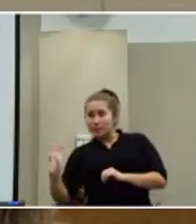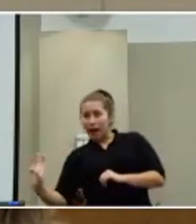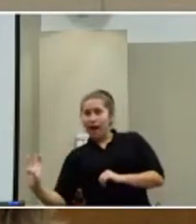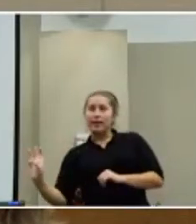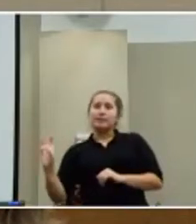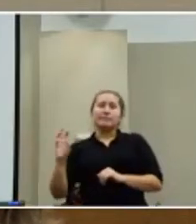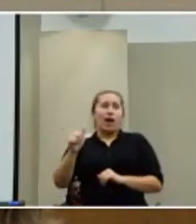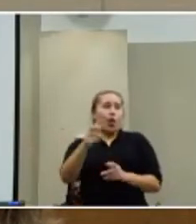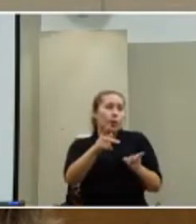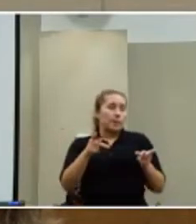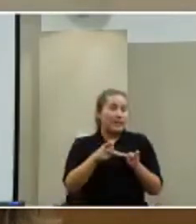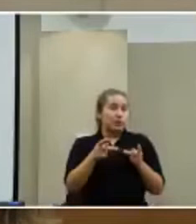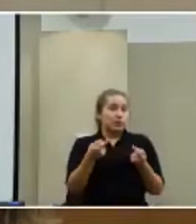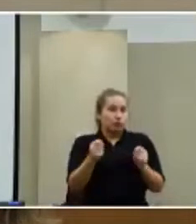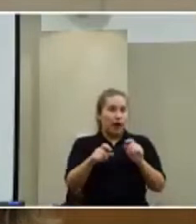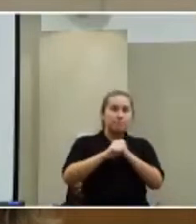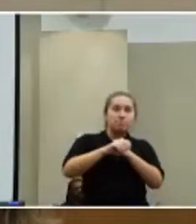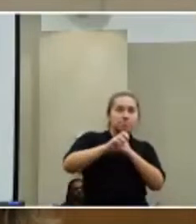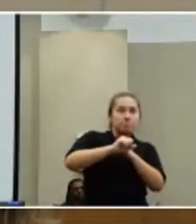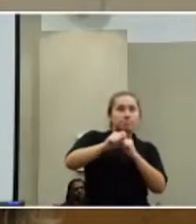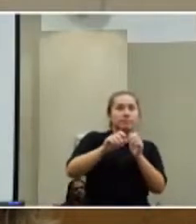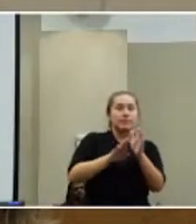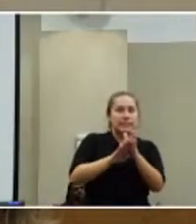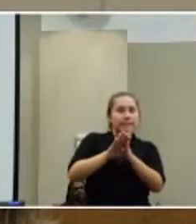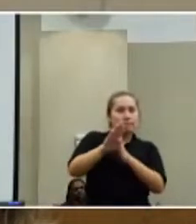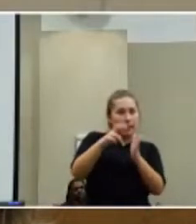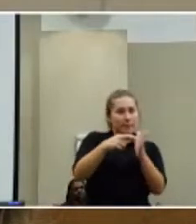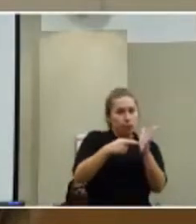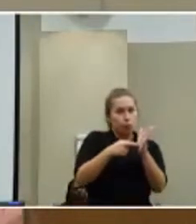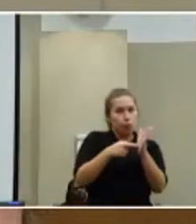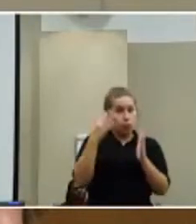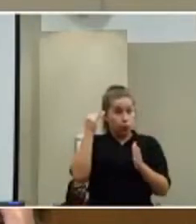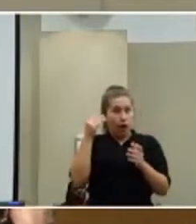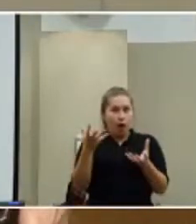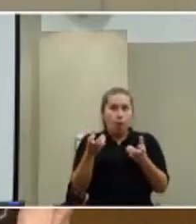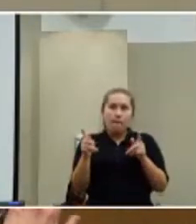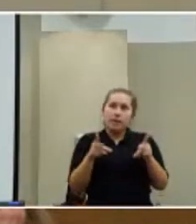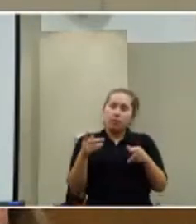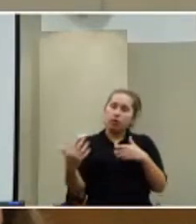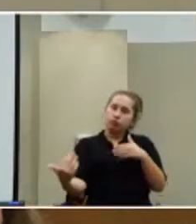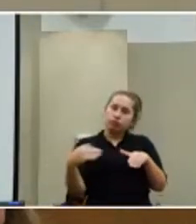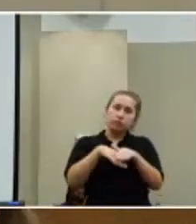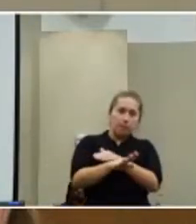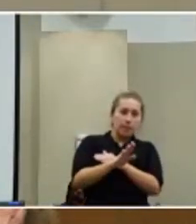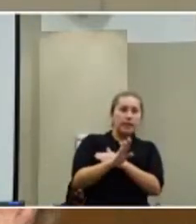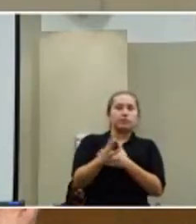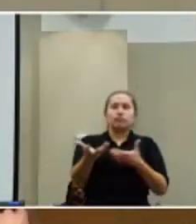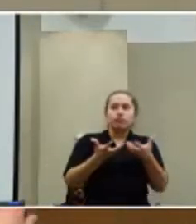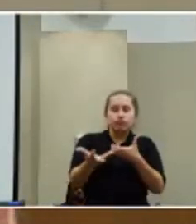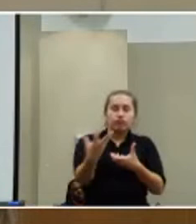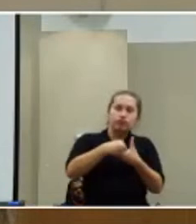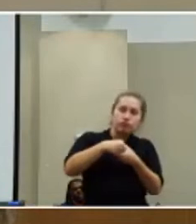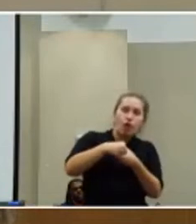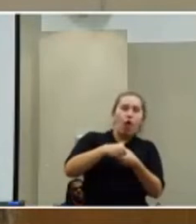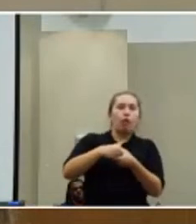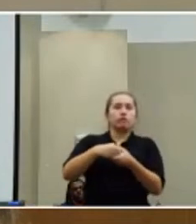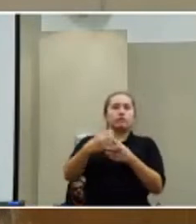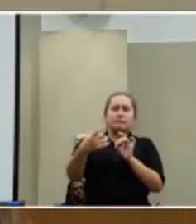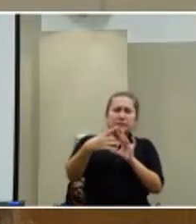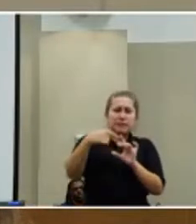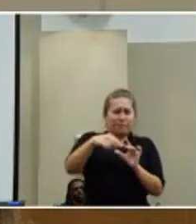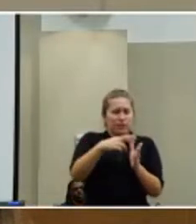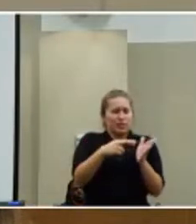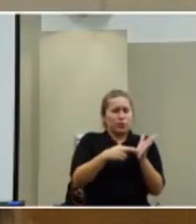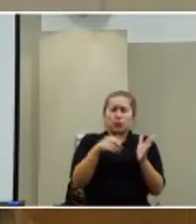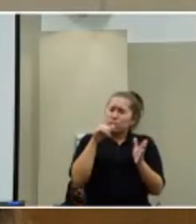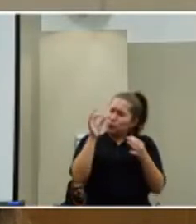what rules we have in progress so that people do have an opportunity to comment. Public engagement in these rules is critical, and there